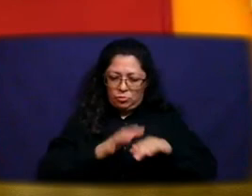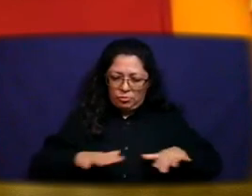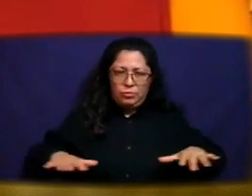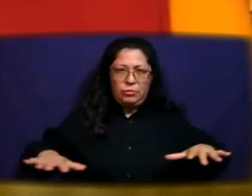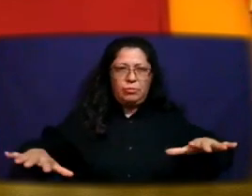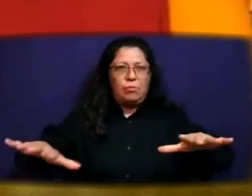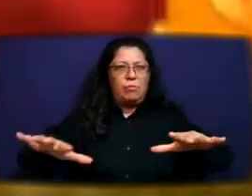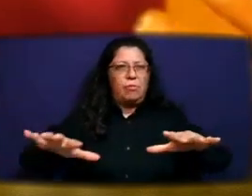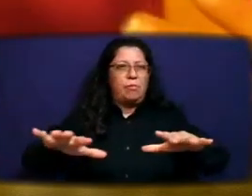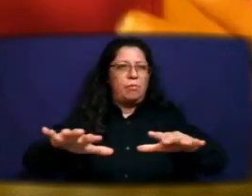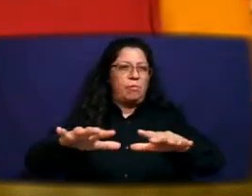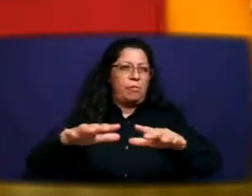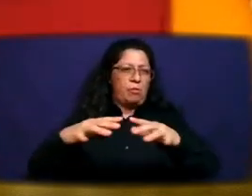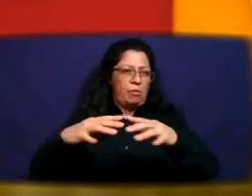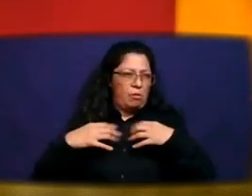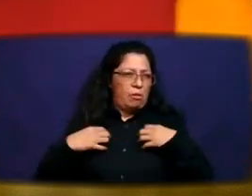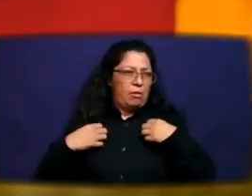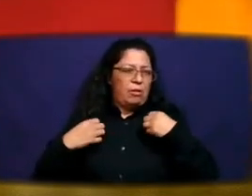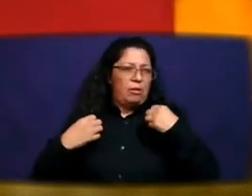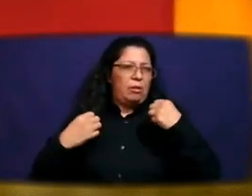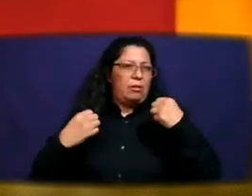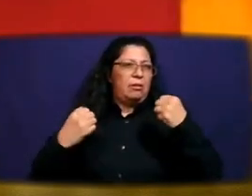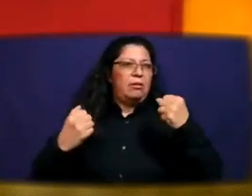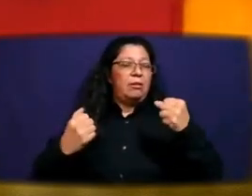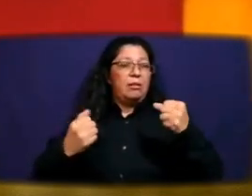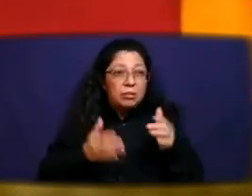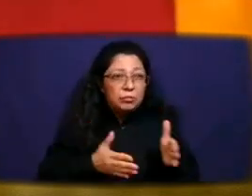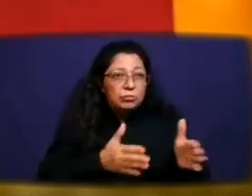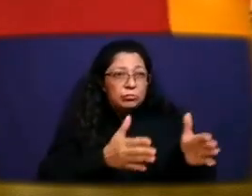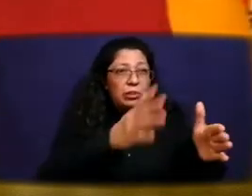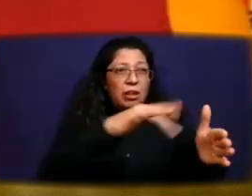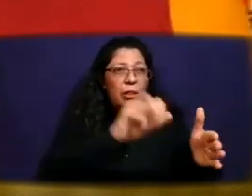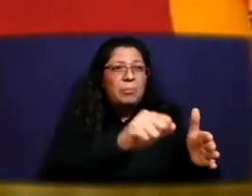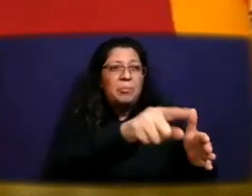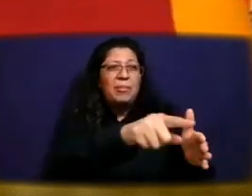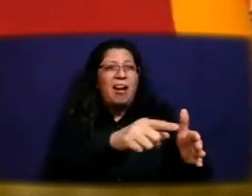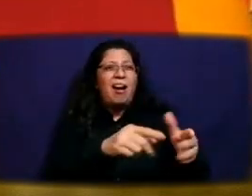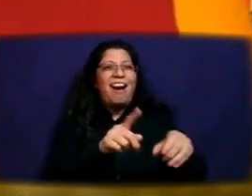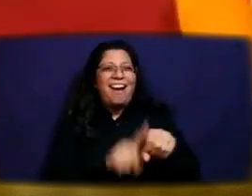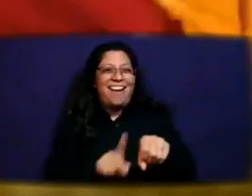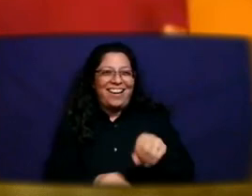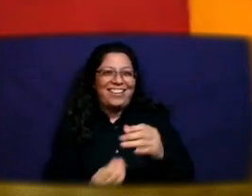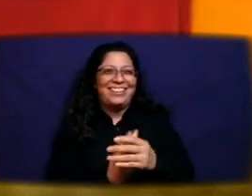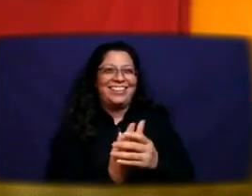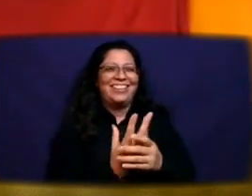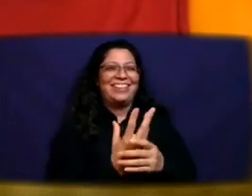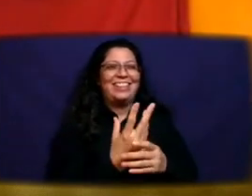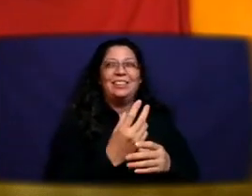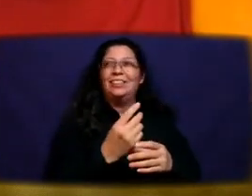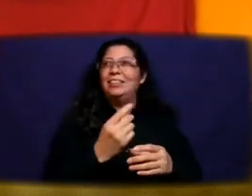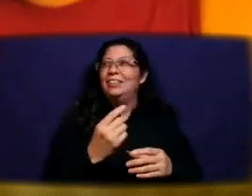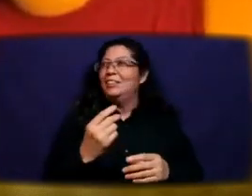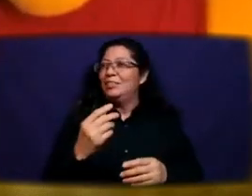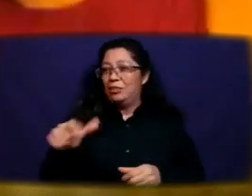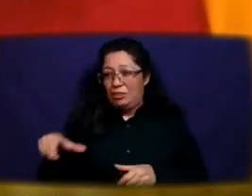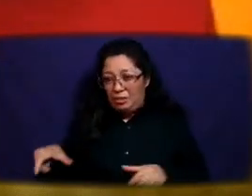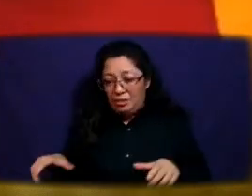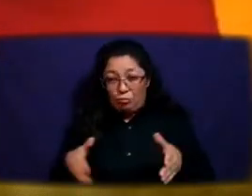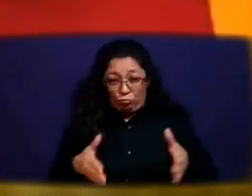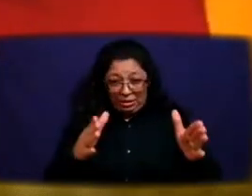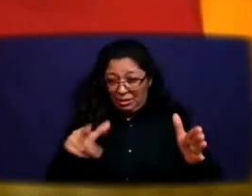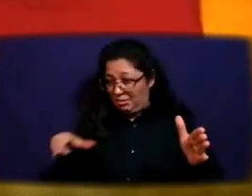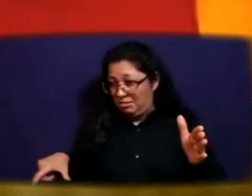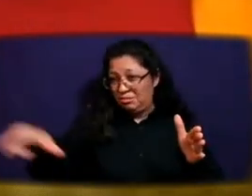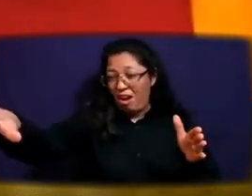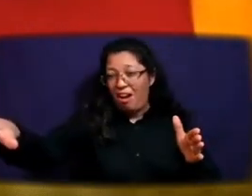soil. Plant tomato plants in the potholes. Plant trees on